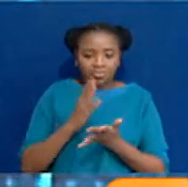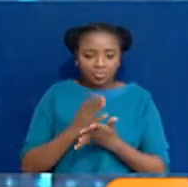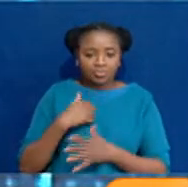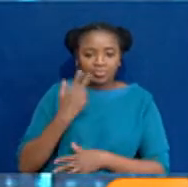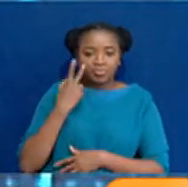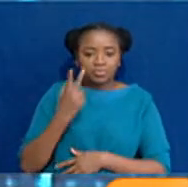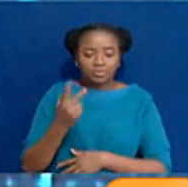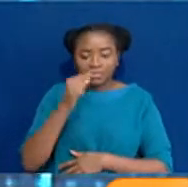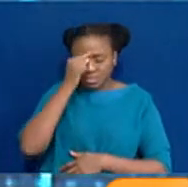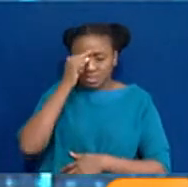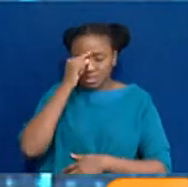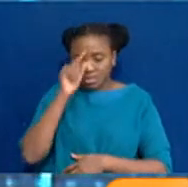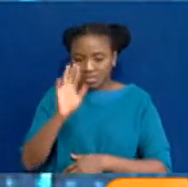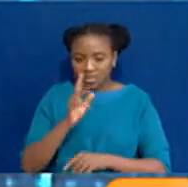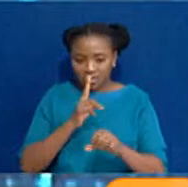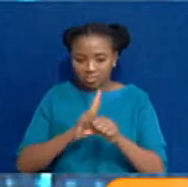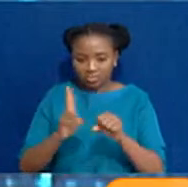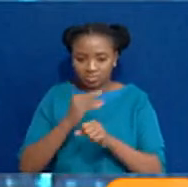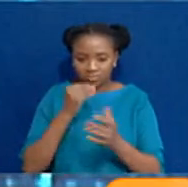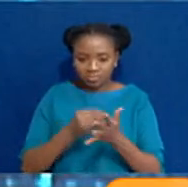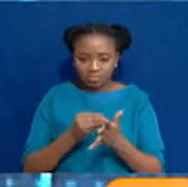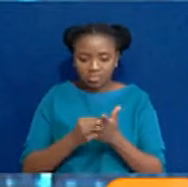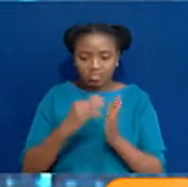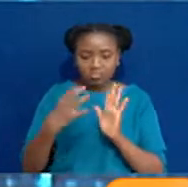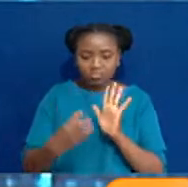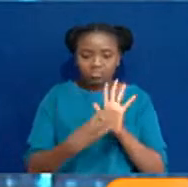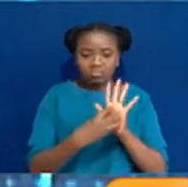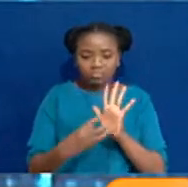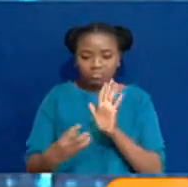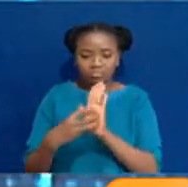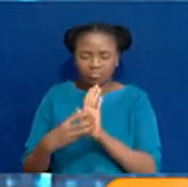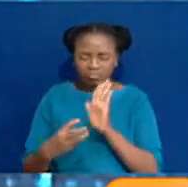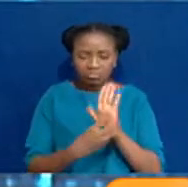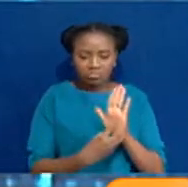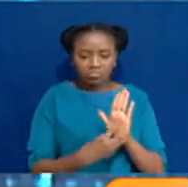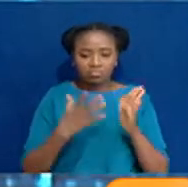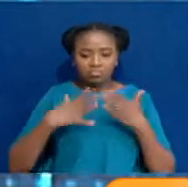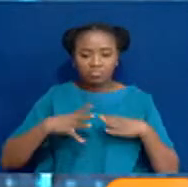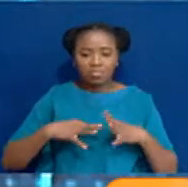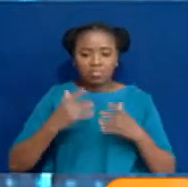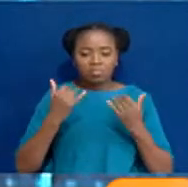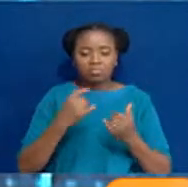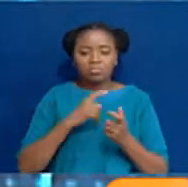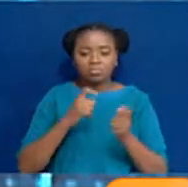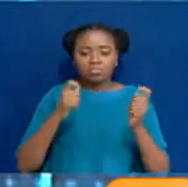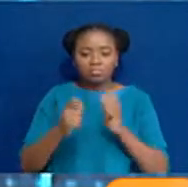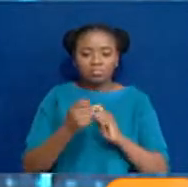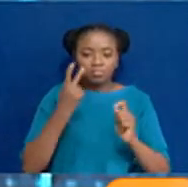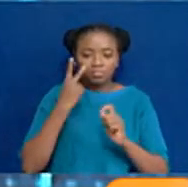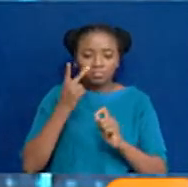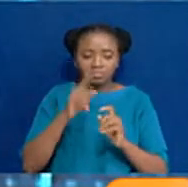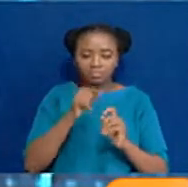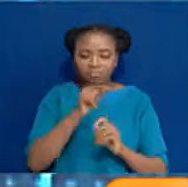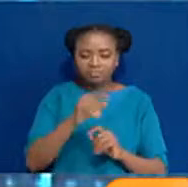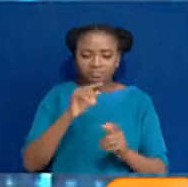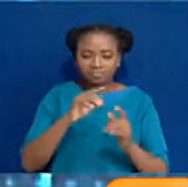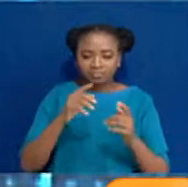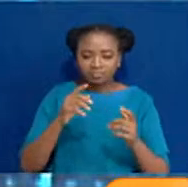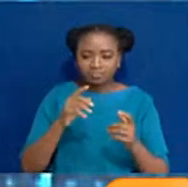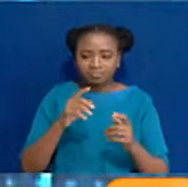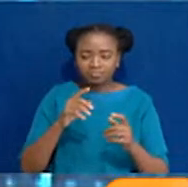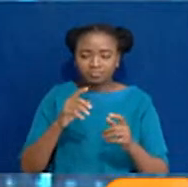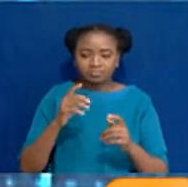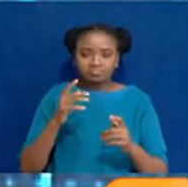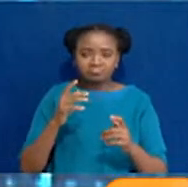government has been spending money on media advertising, people should not institutionalize it to the extent that it now looks